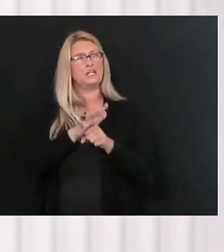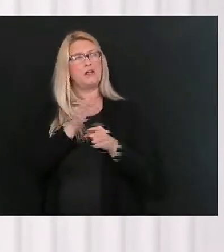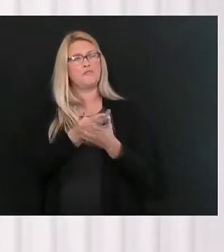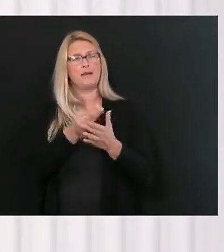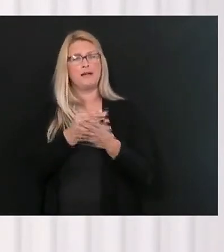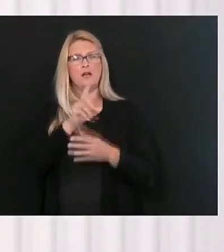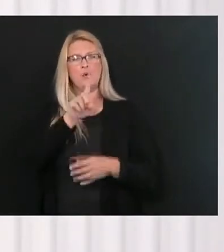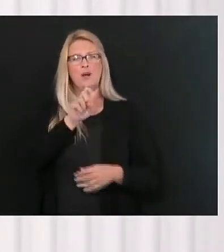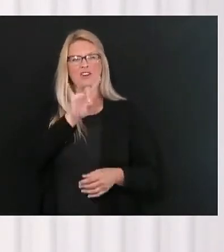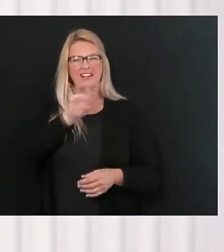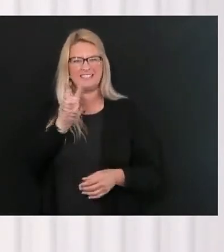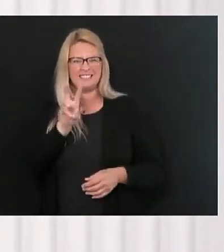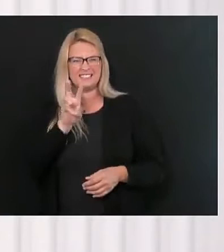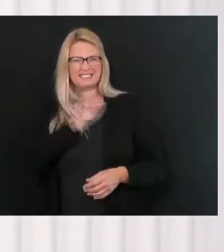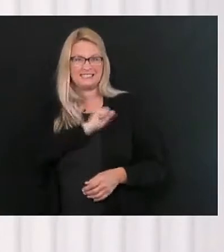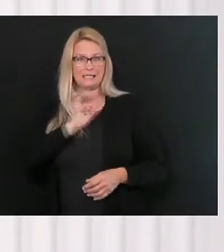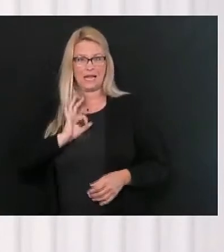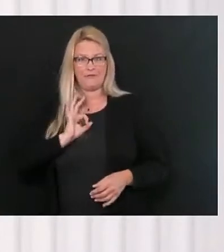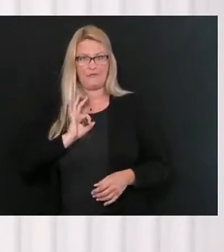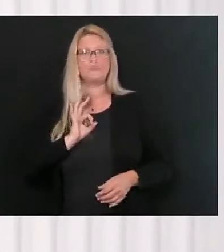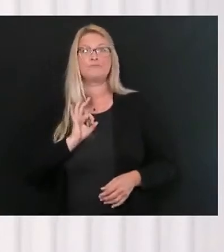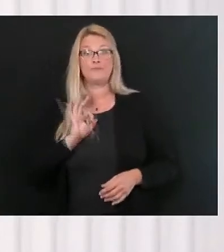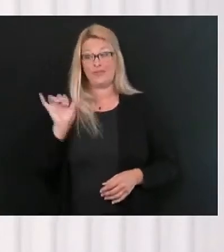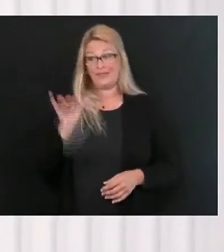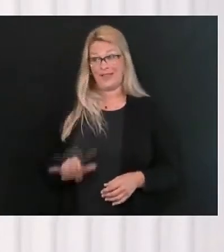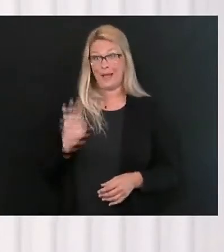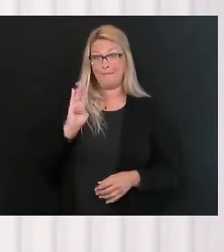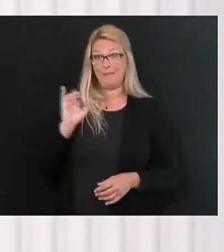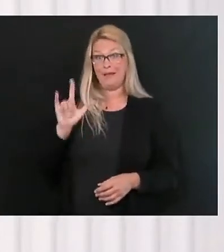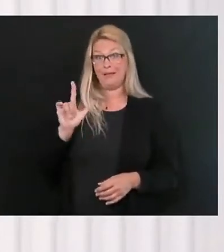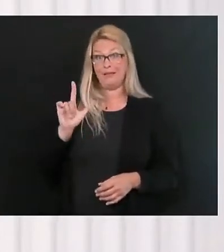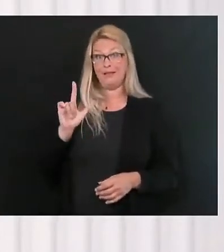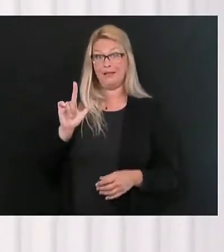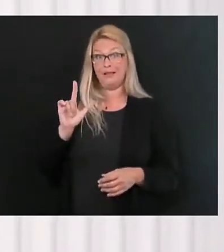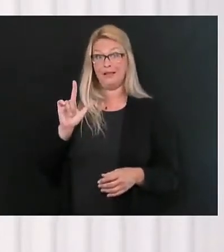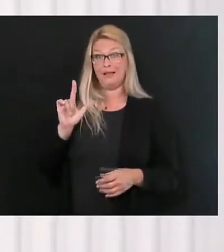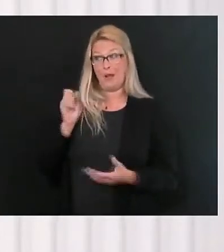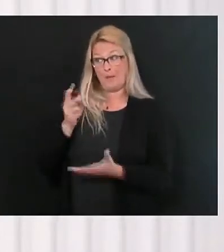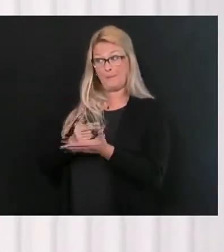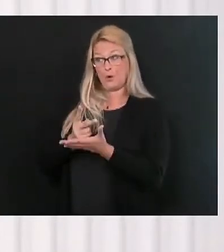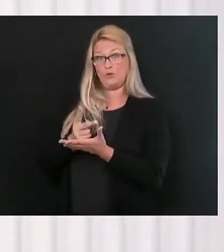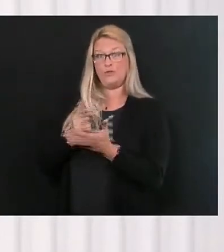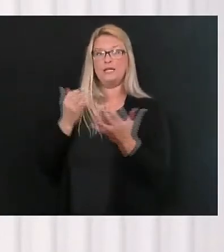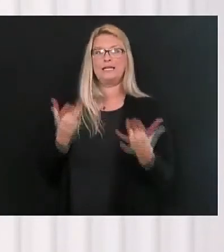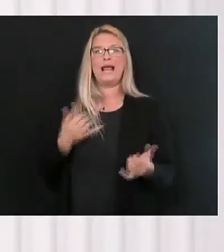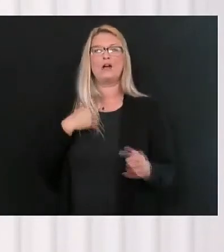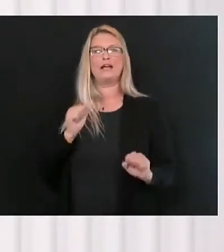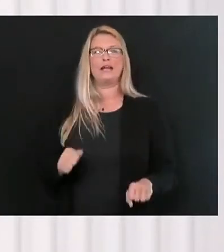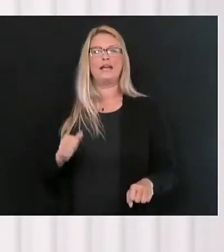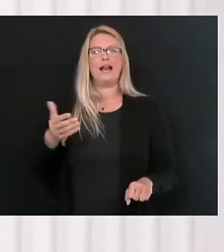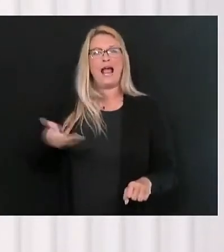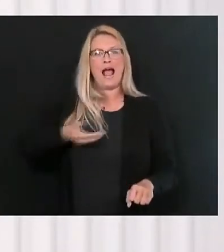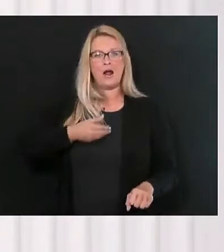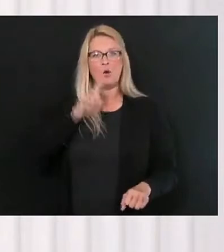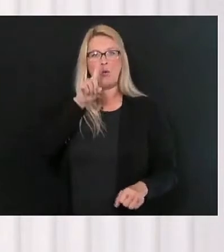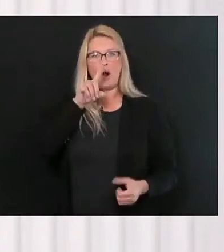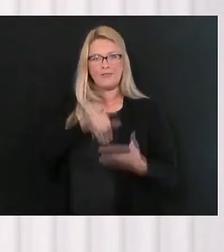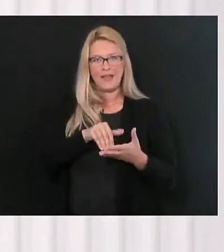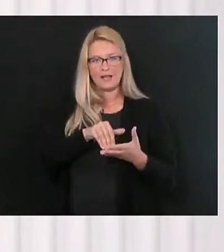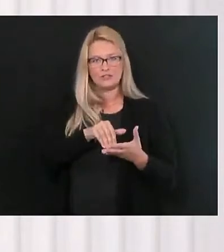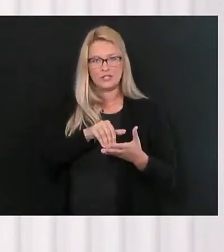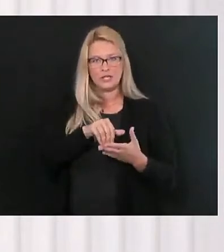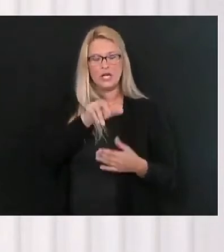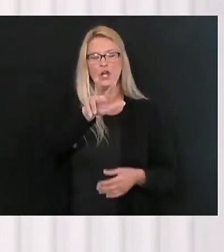186 support staff. Because of that bill, we now have dollars to hire 1,300.